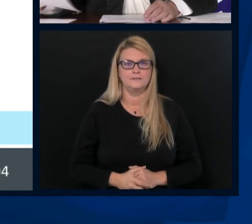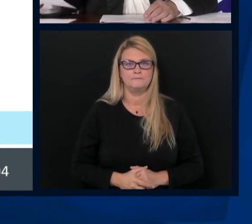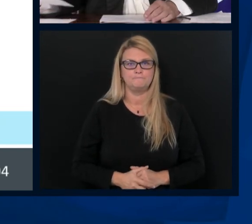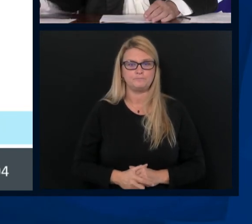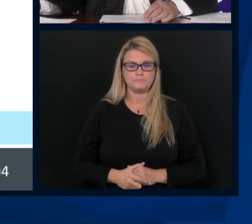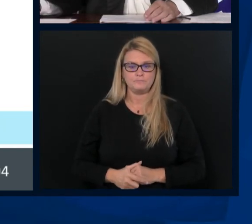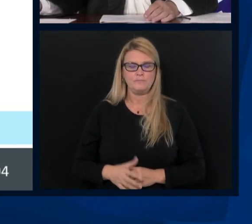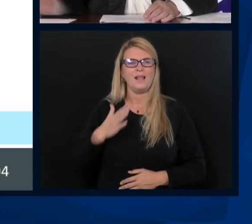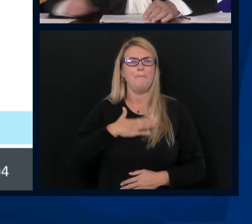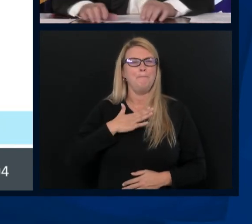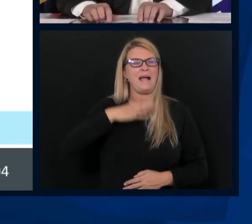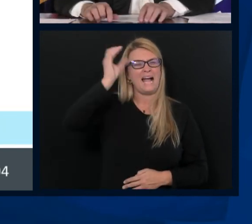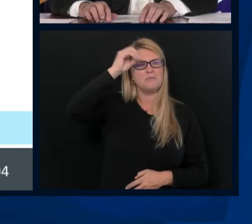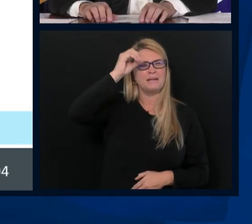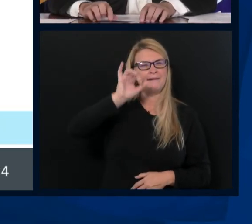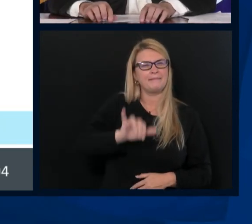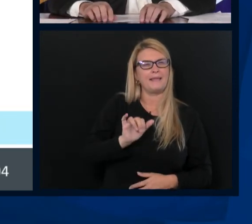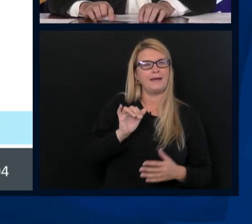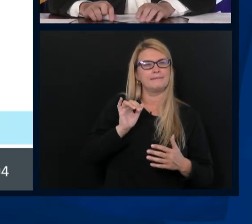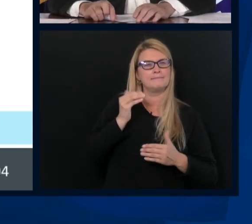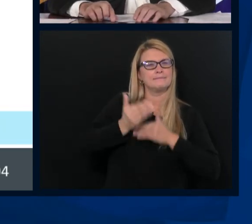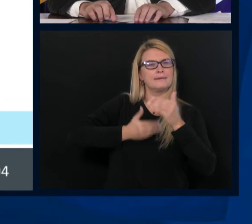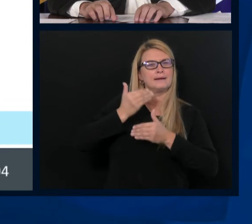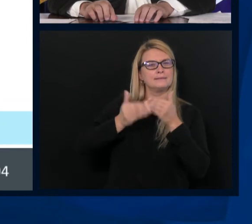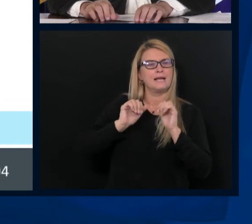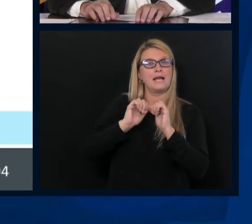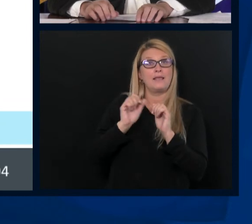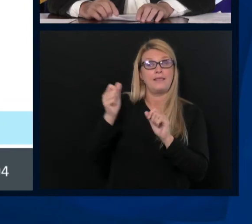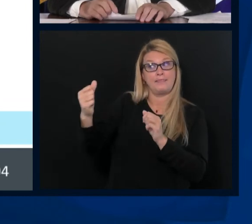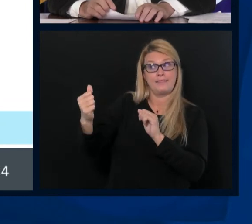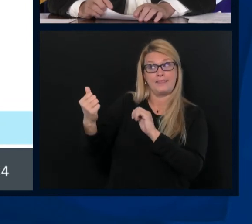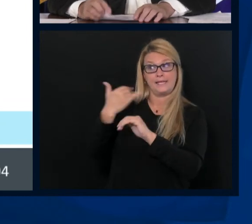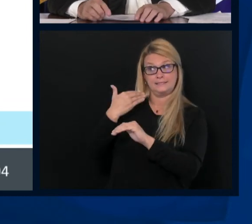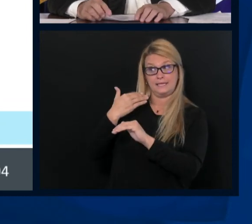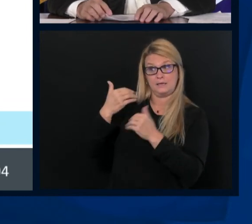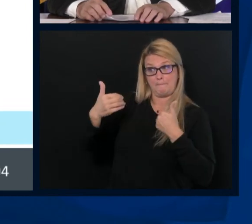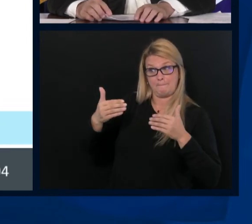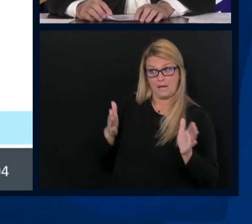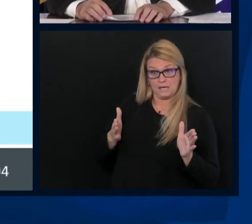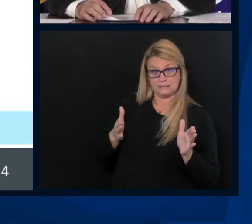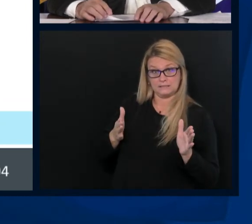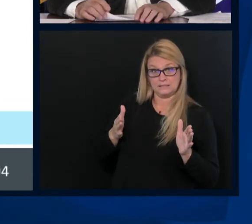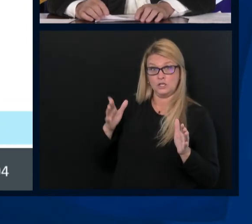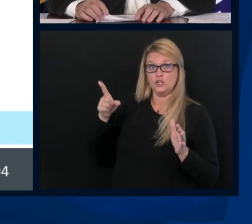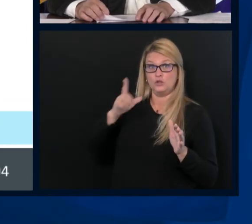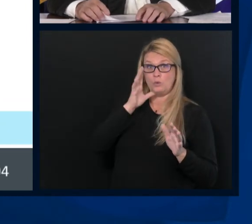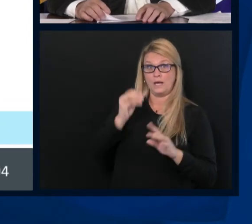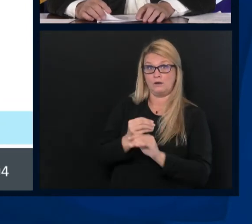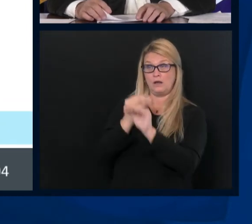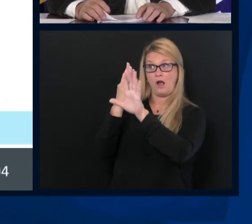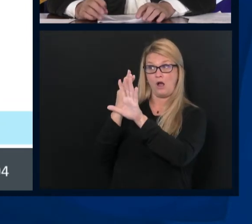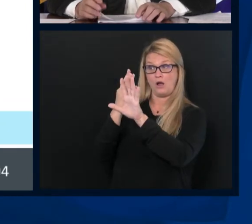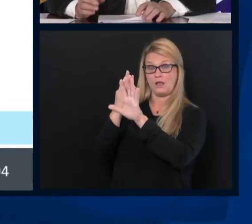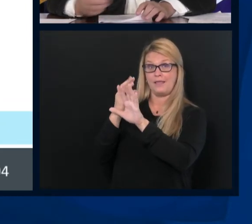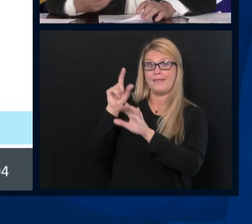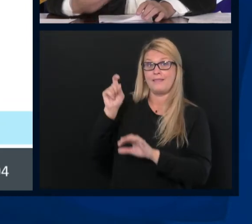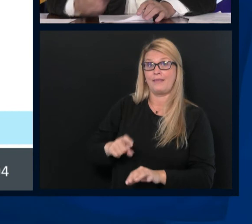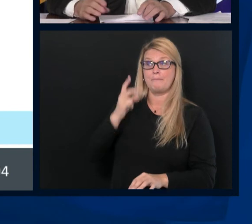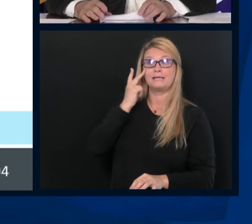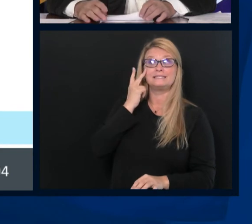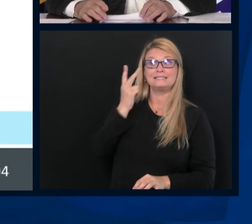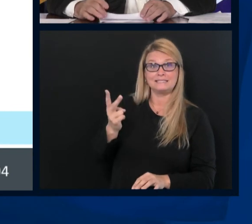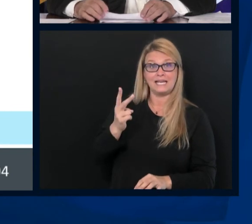is this. They mail you a kit. You get on some kind of call with them and everything to where they can